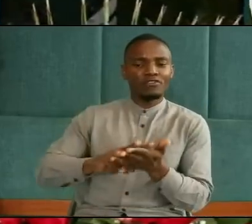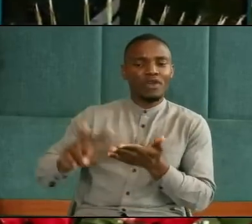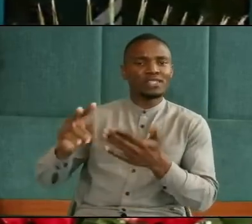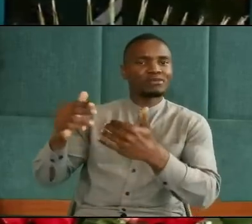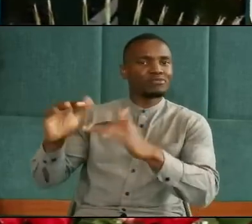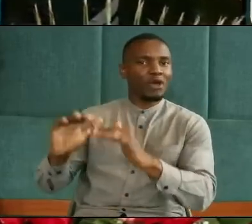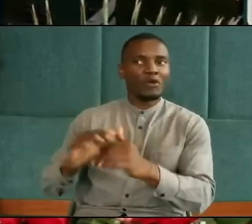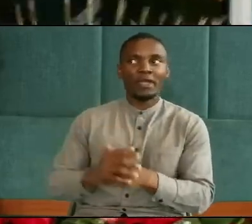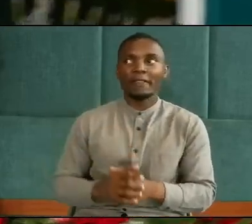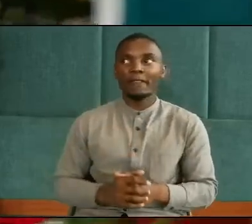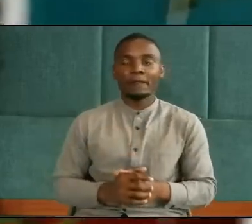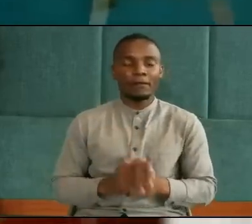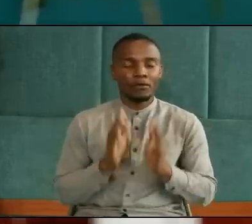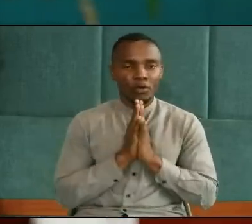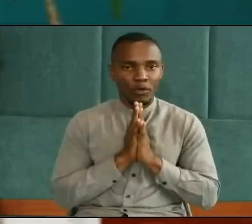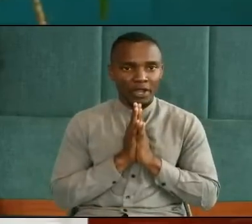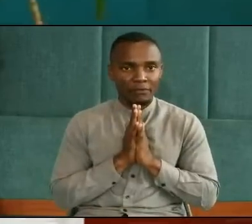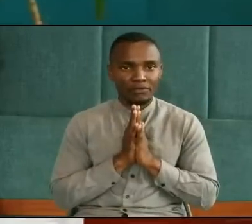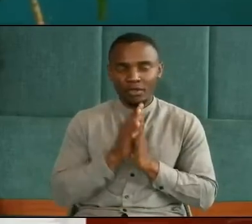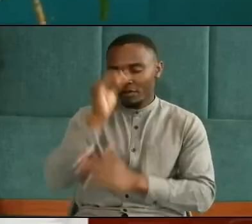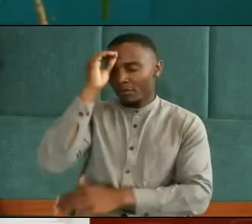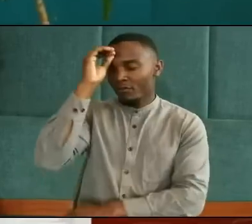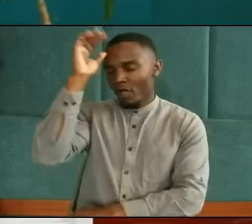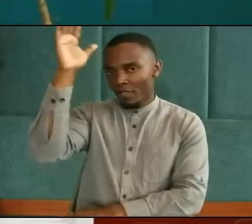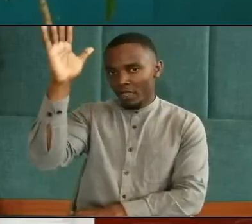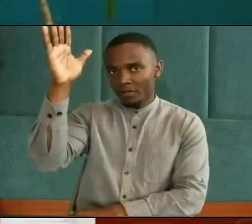bowed. Father,